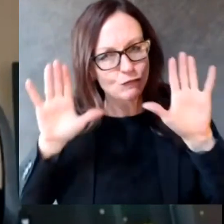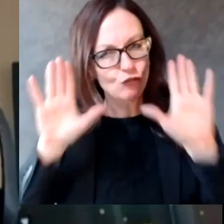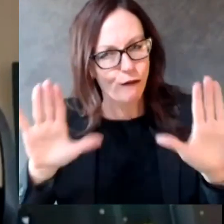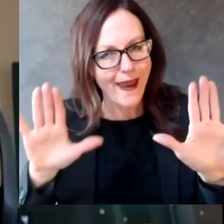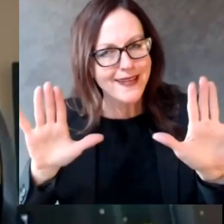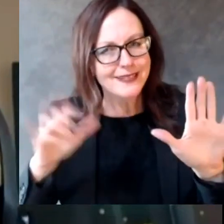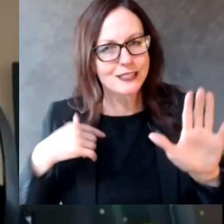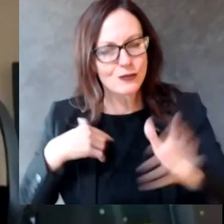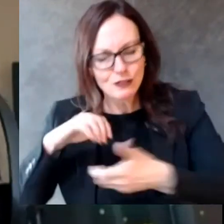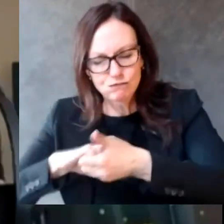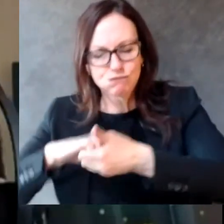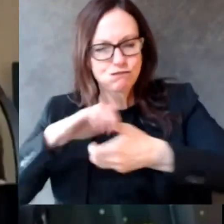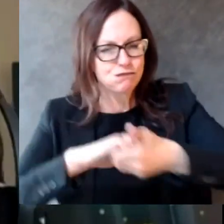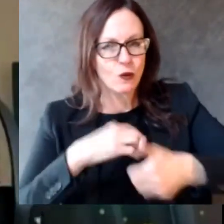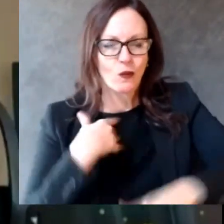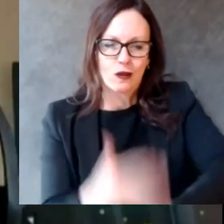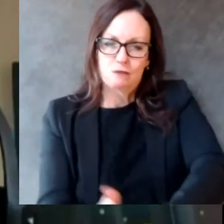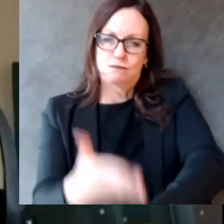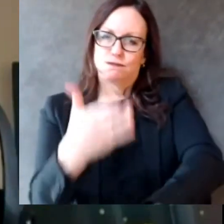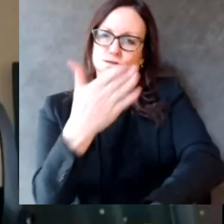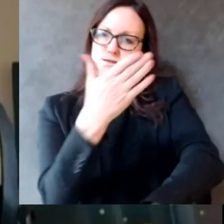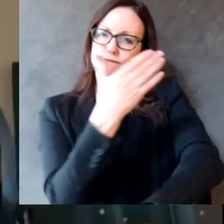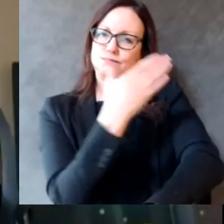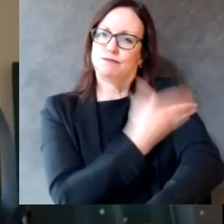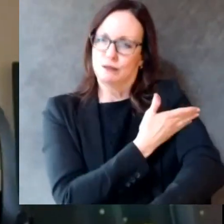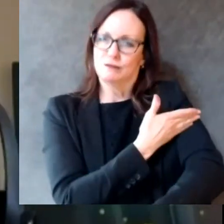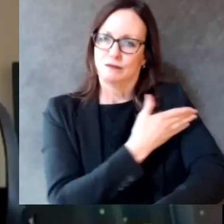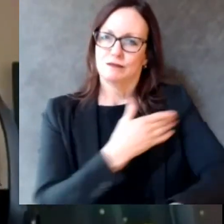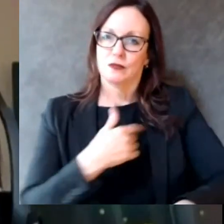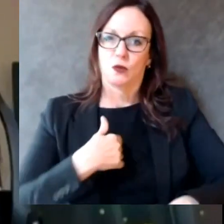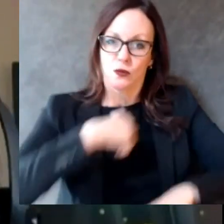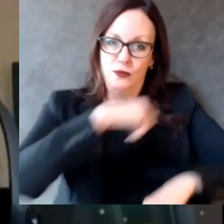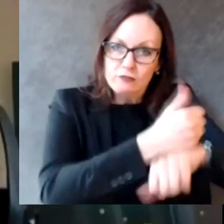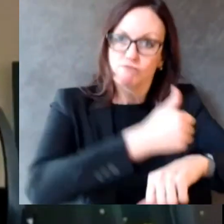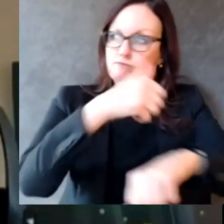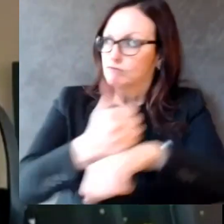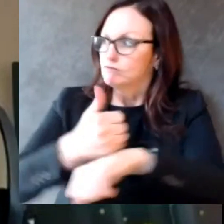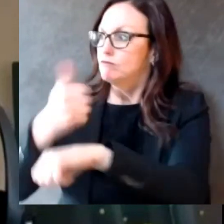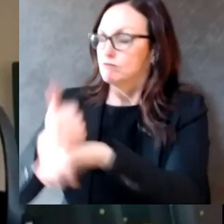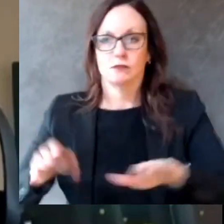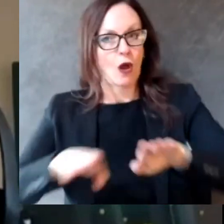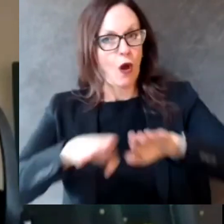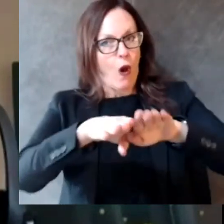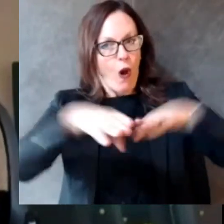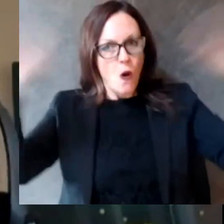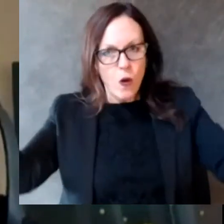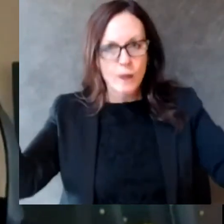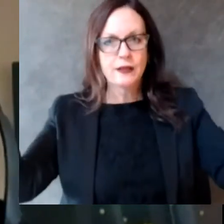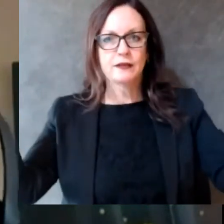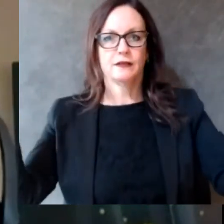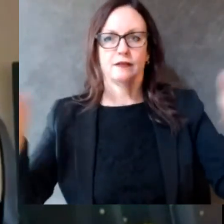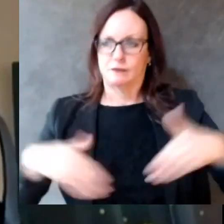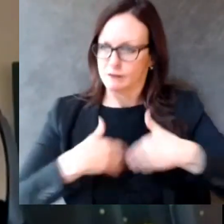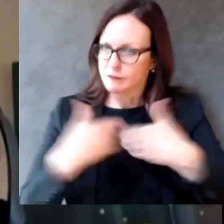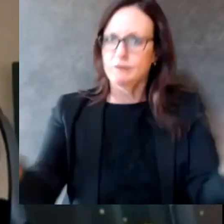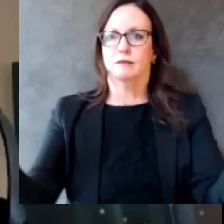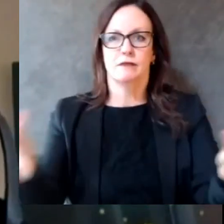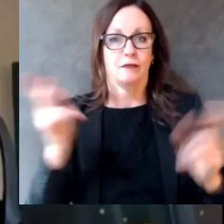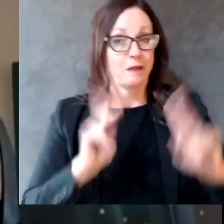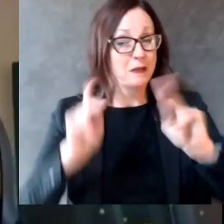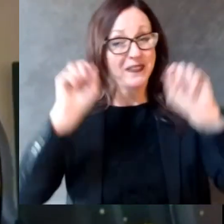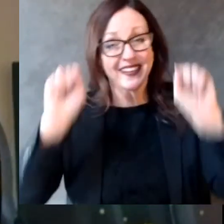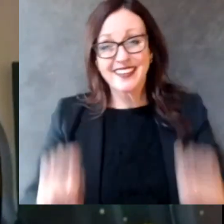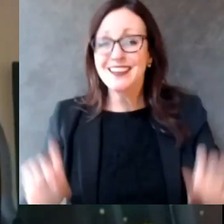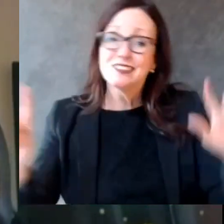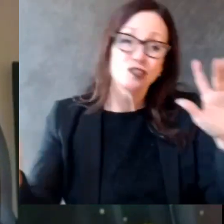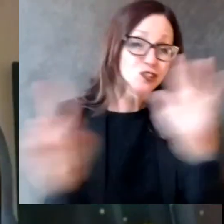requirements of this and the inability to use them, because we are working to get every dose into arms. So 1,000 to